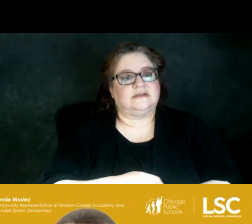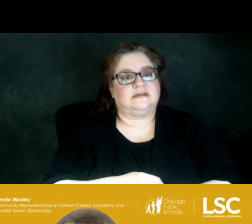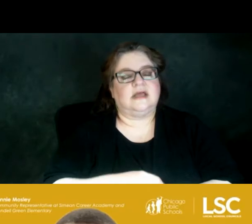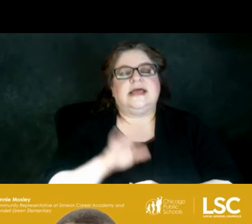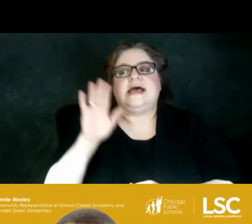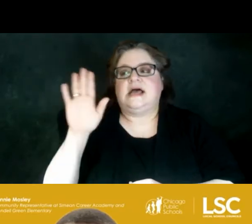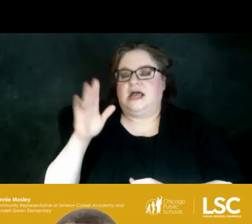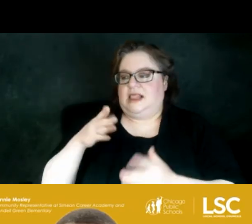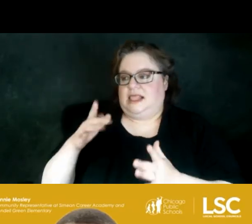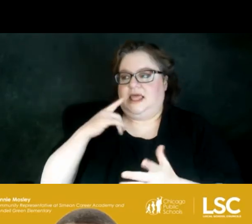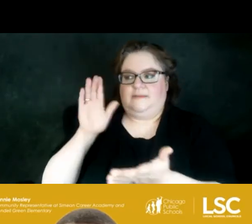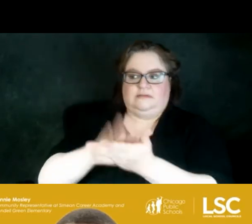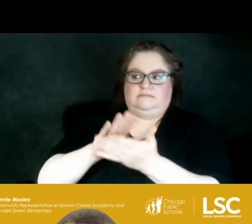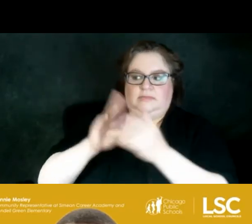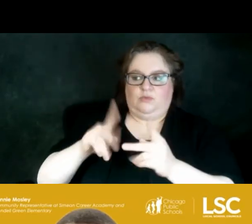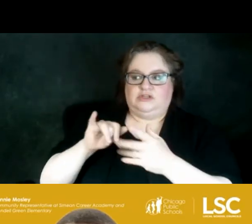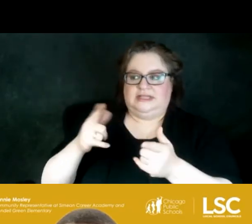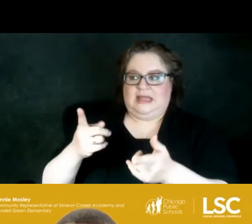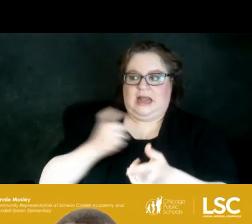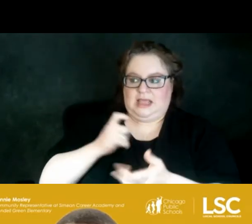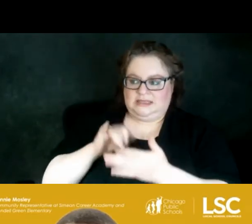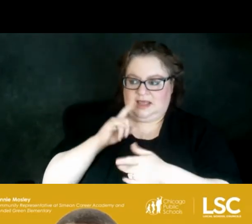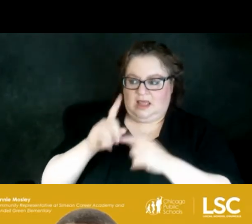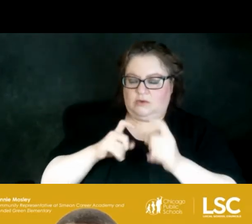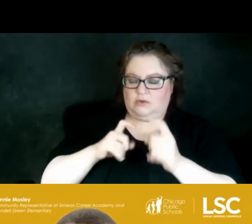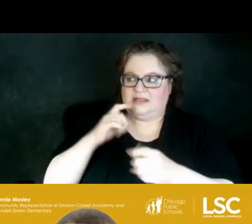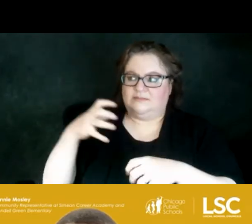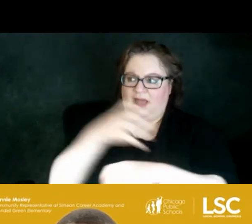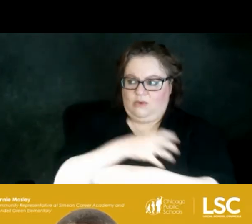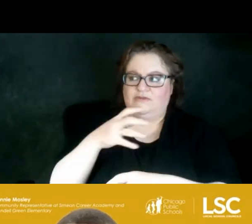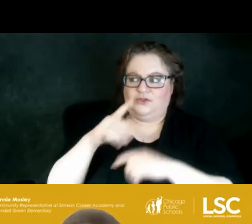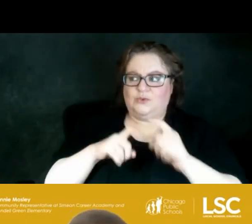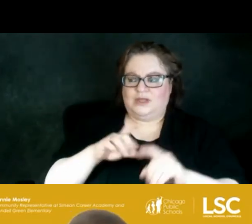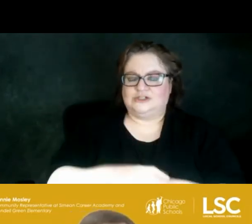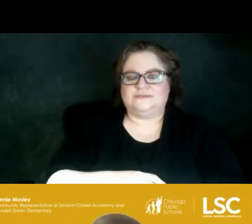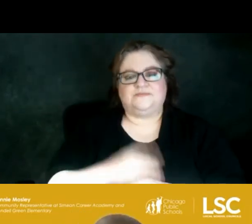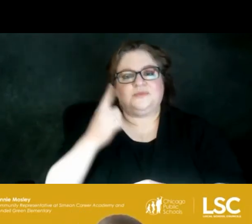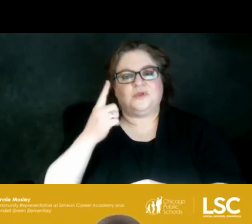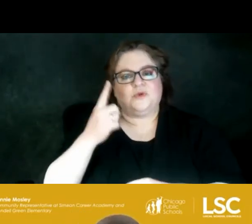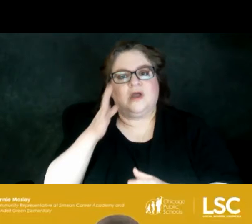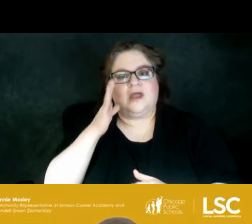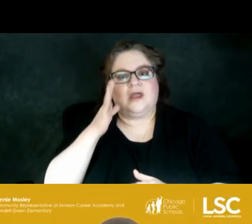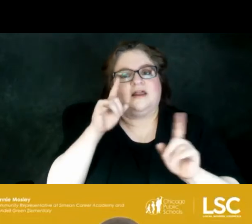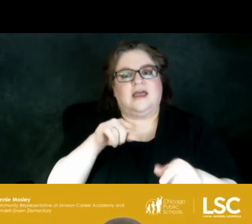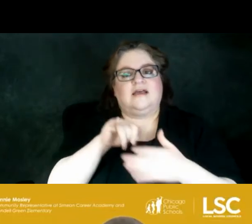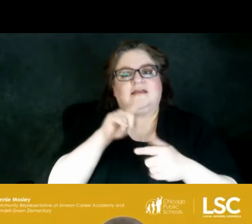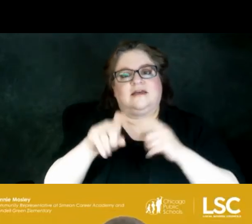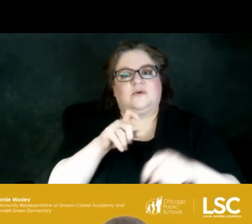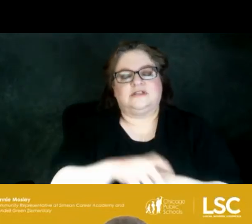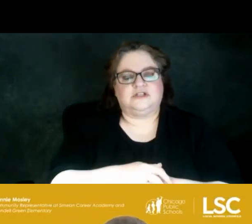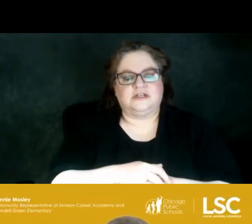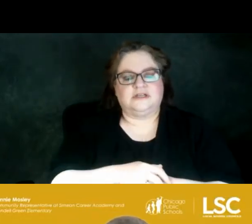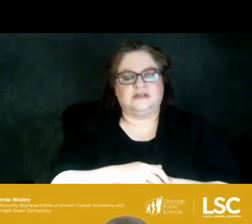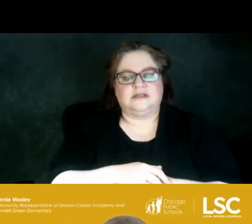just compliment on the person who asked that question. That's a very thoughtful question. One of the ways that I would answer that question is